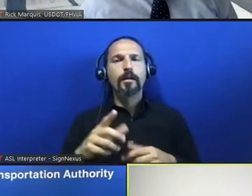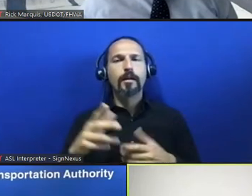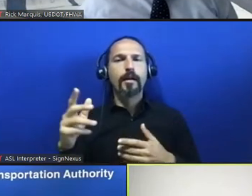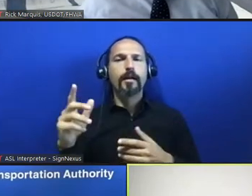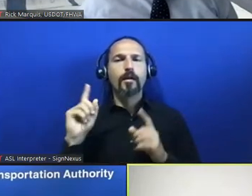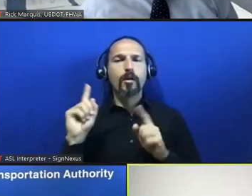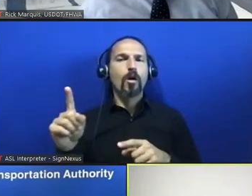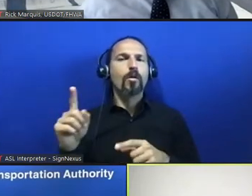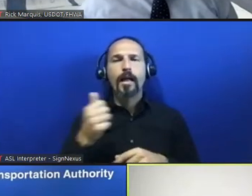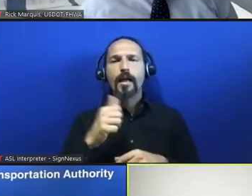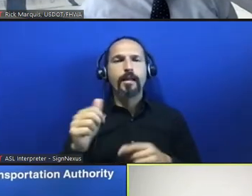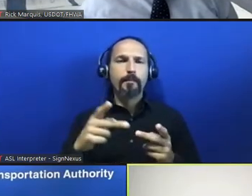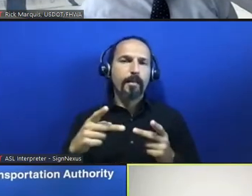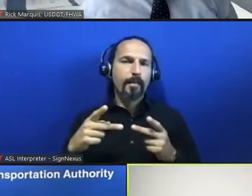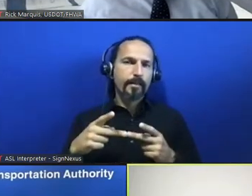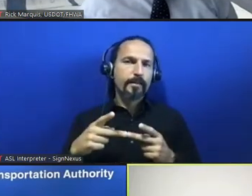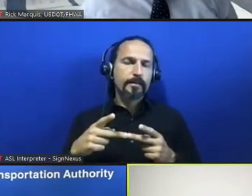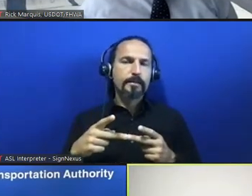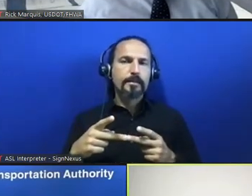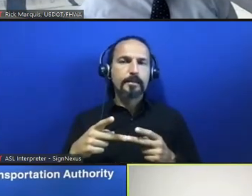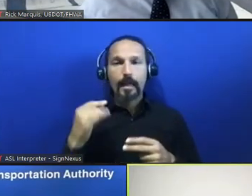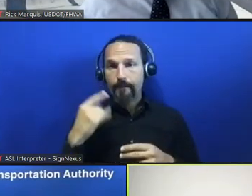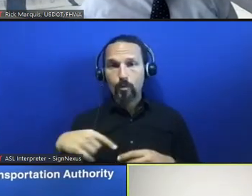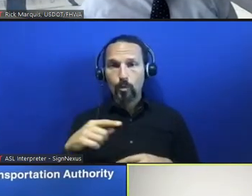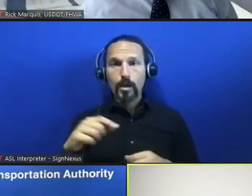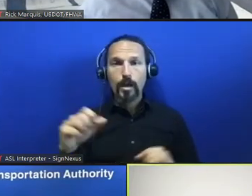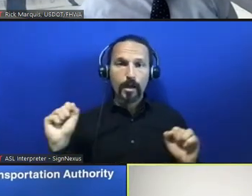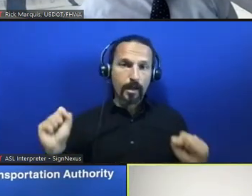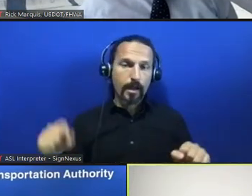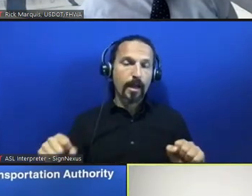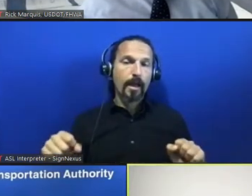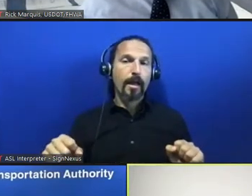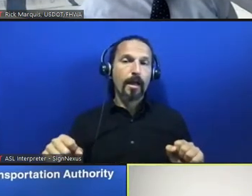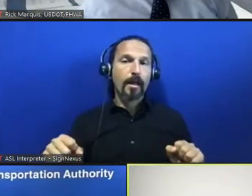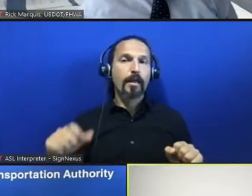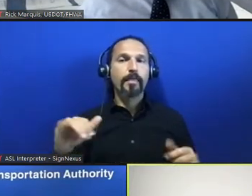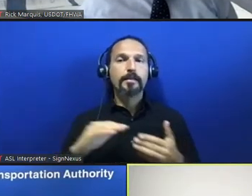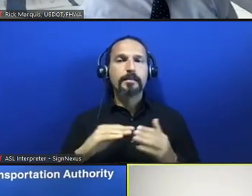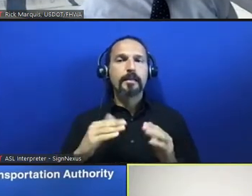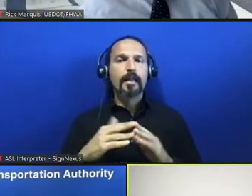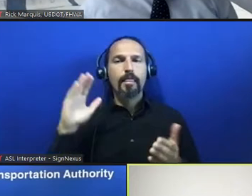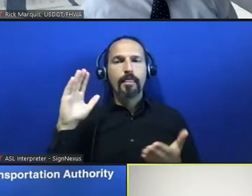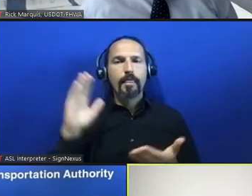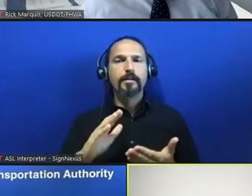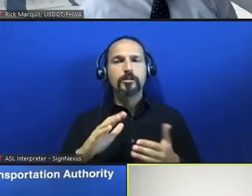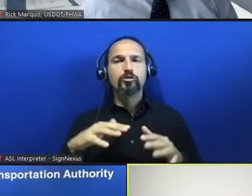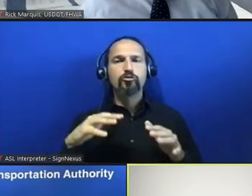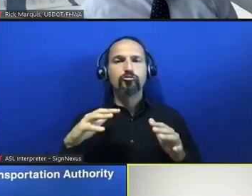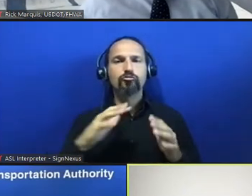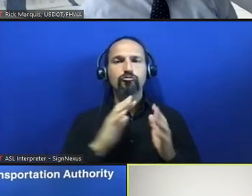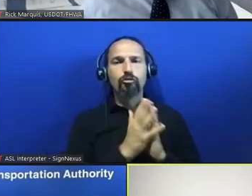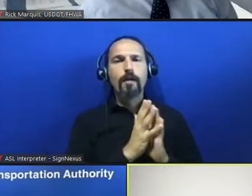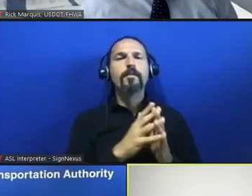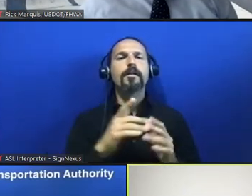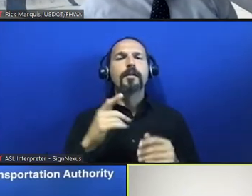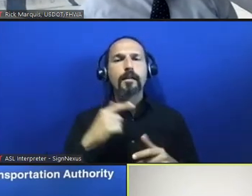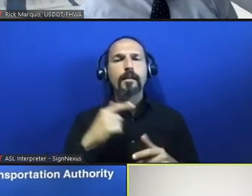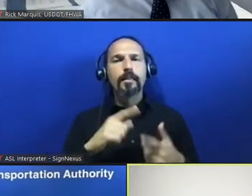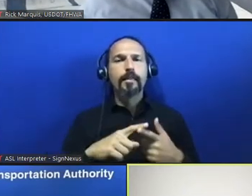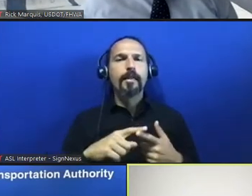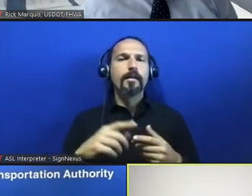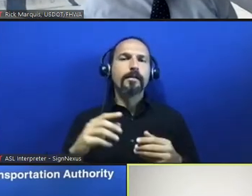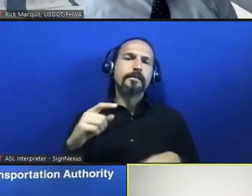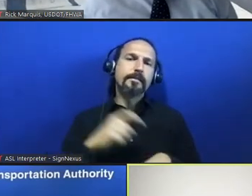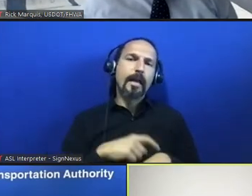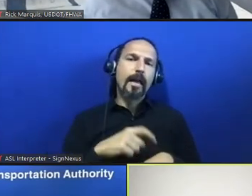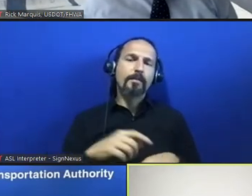get anywhere and if we can make our city less congested that we all get more time and time